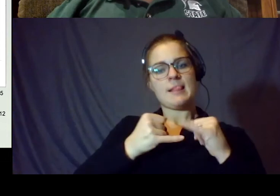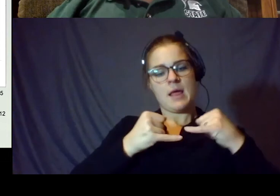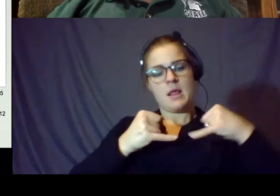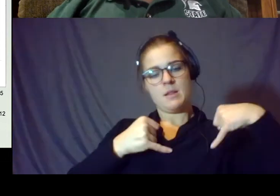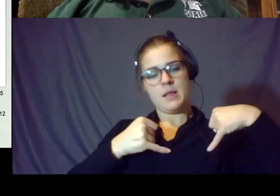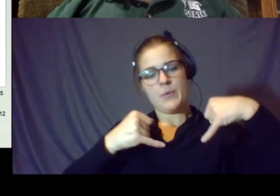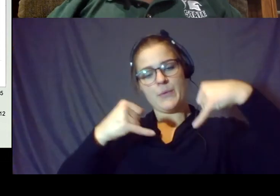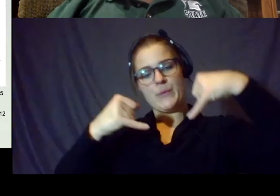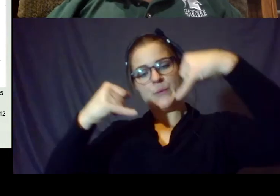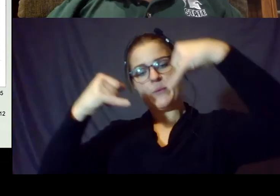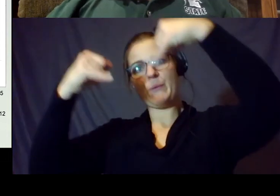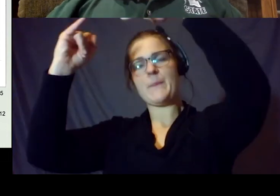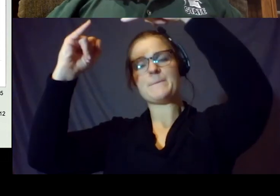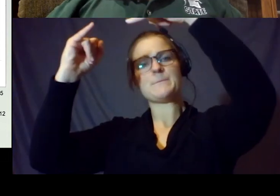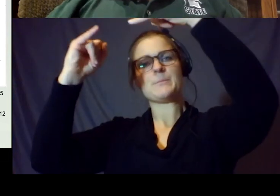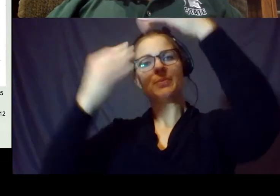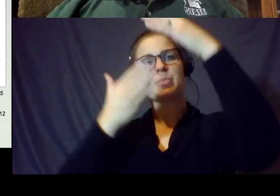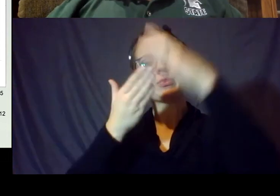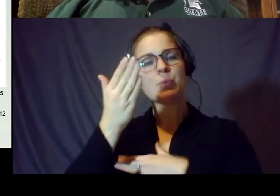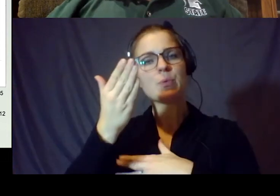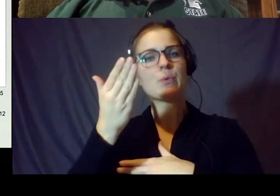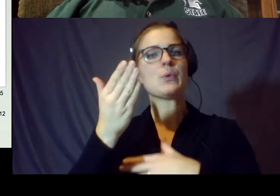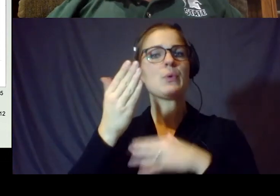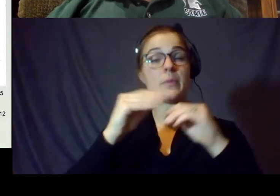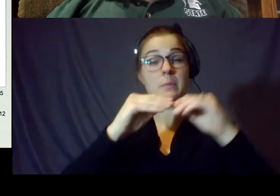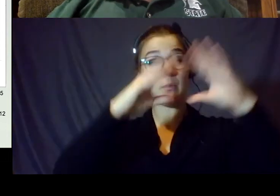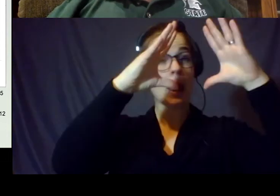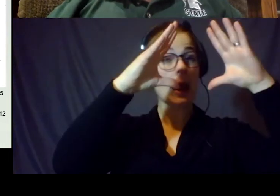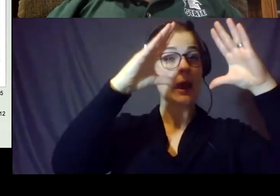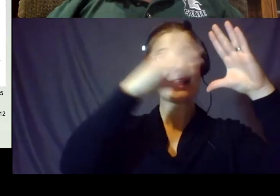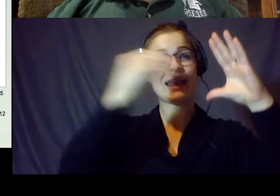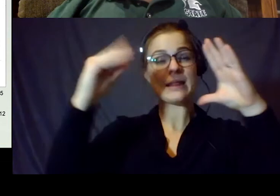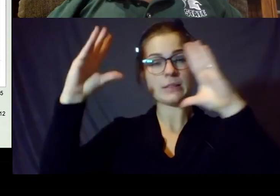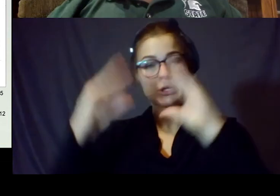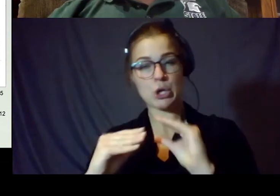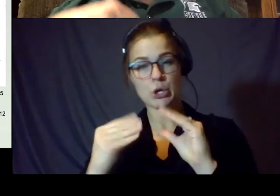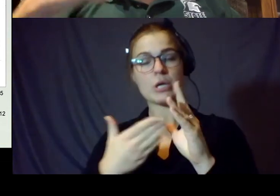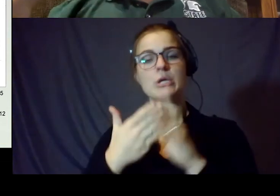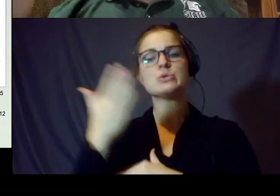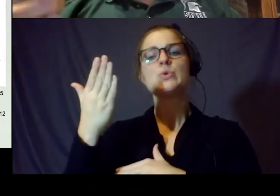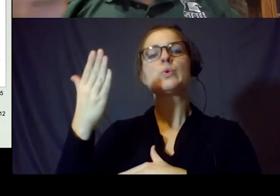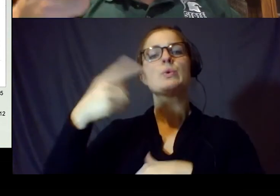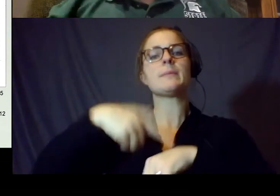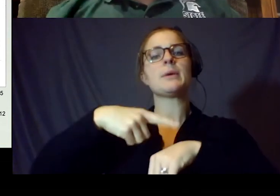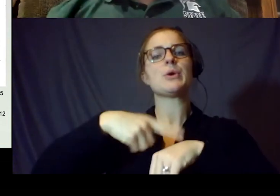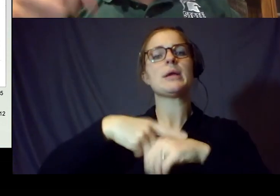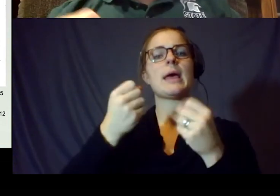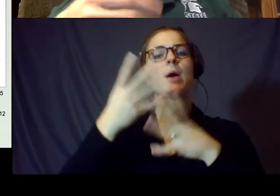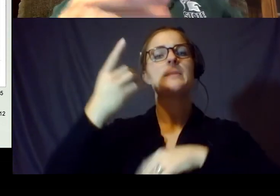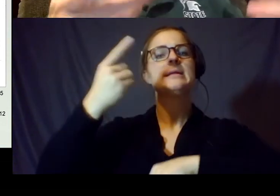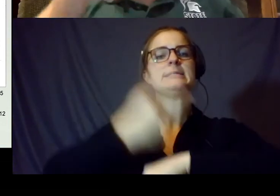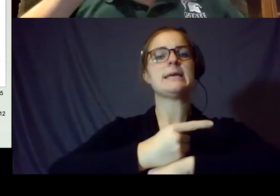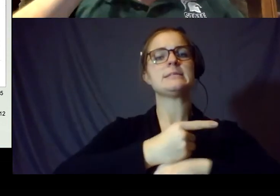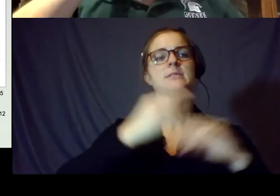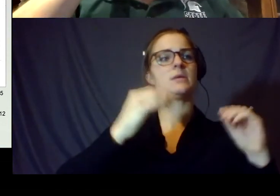a line going through the bright part. And it's plotted against period, the number of days it takes to go from bright to bright or